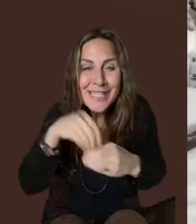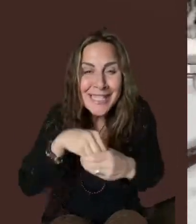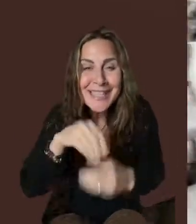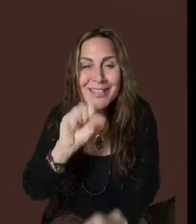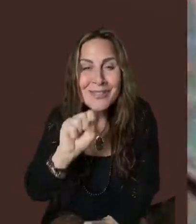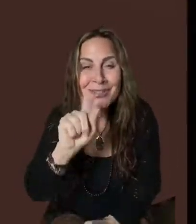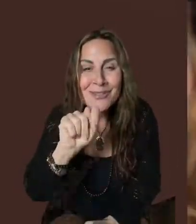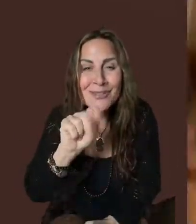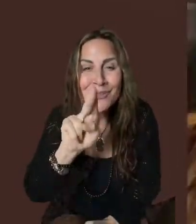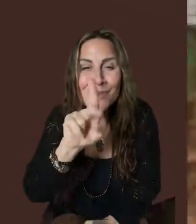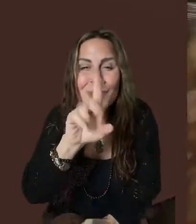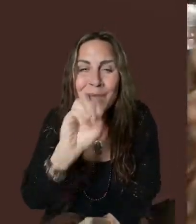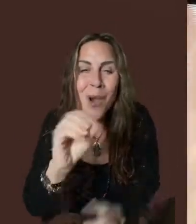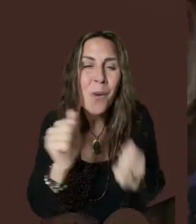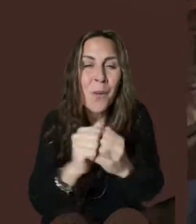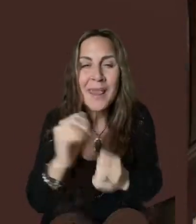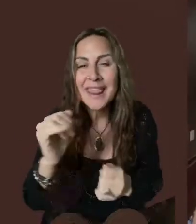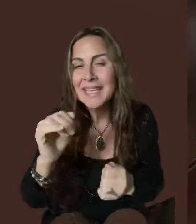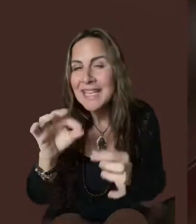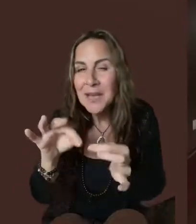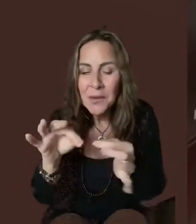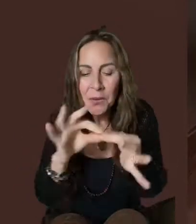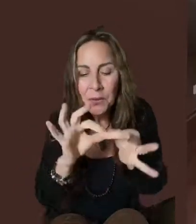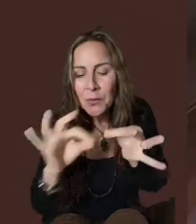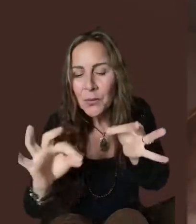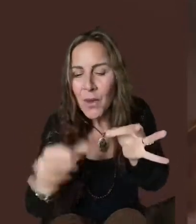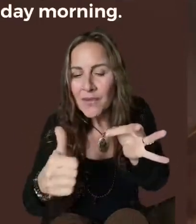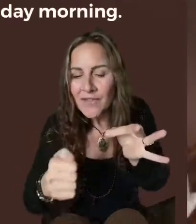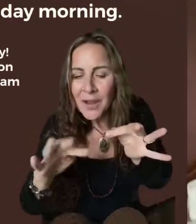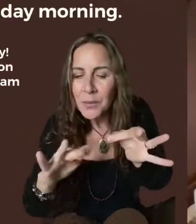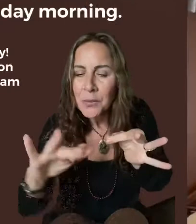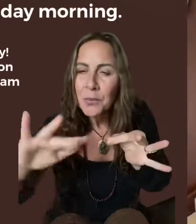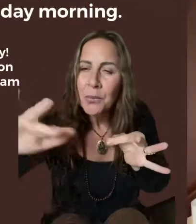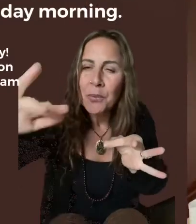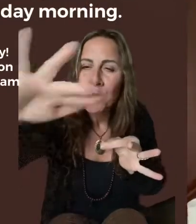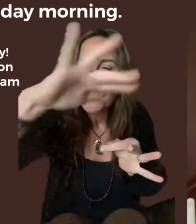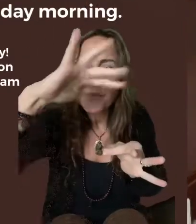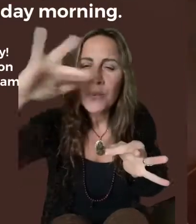incense and some beautiful music. And